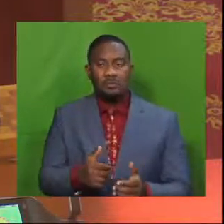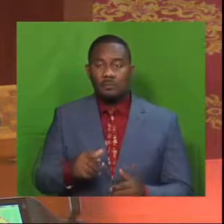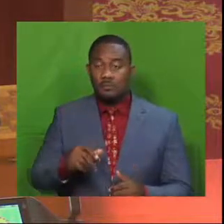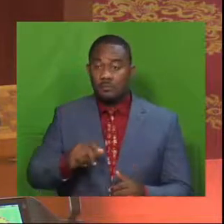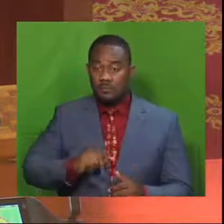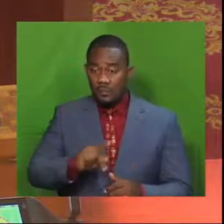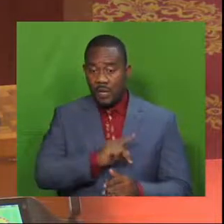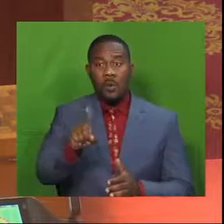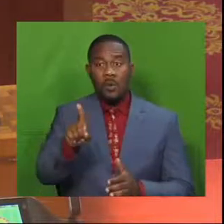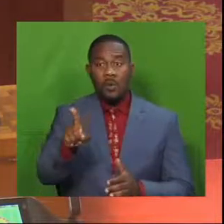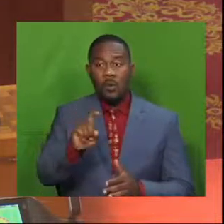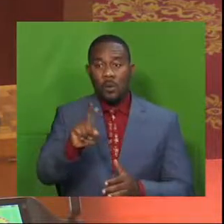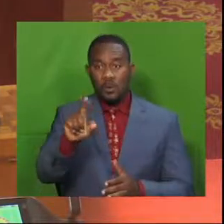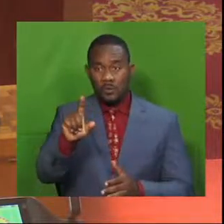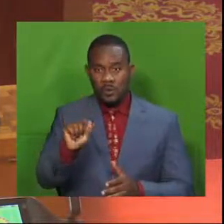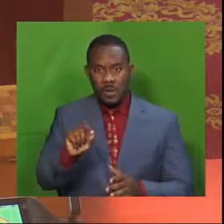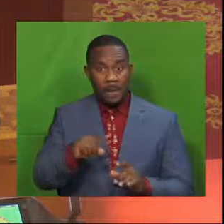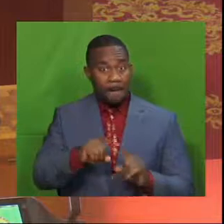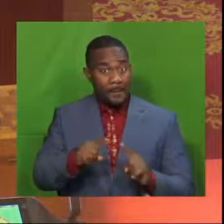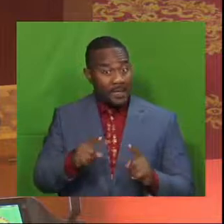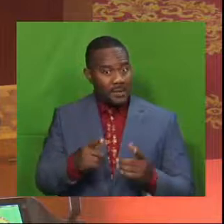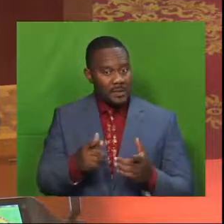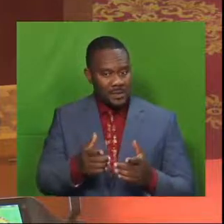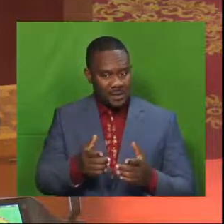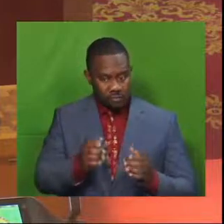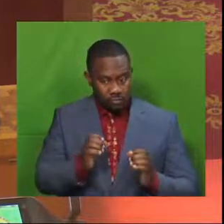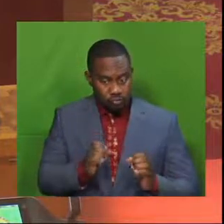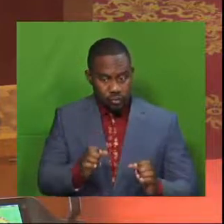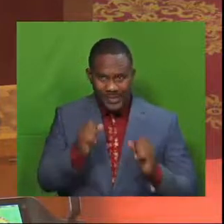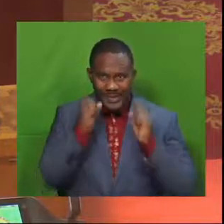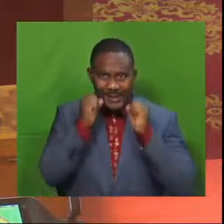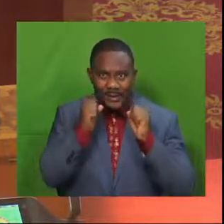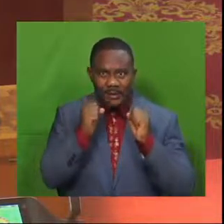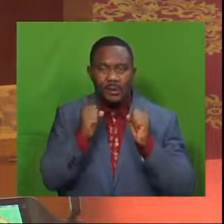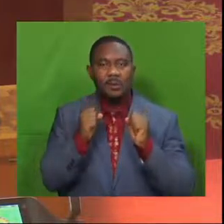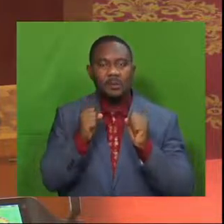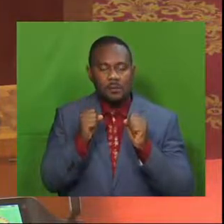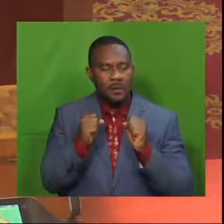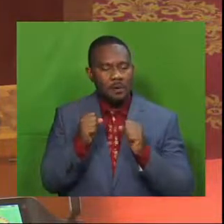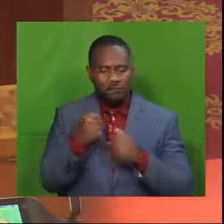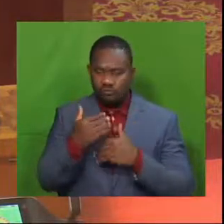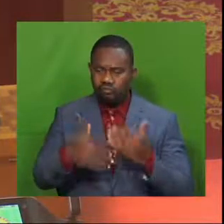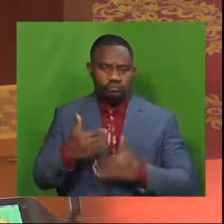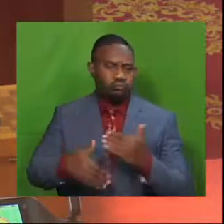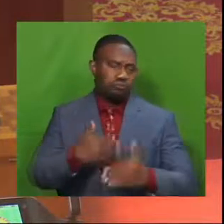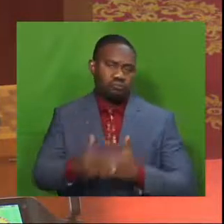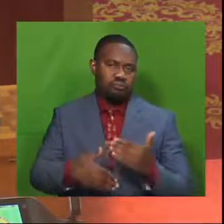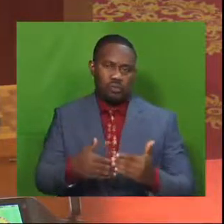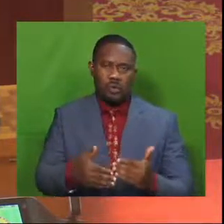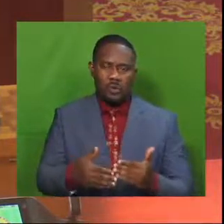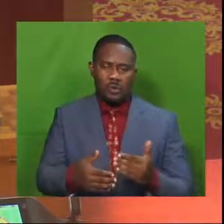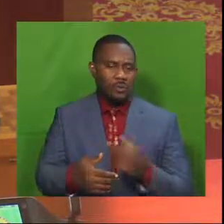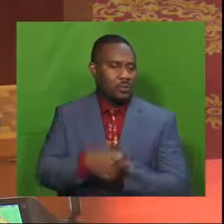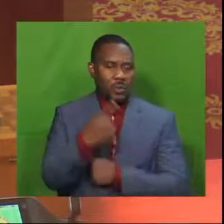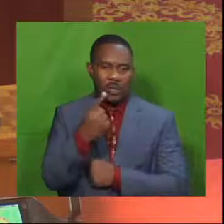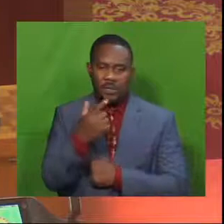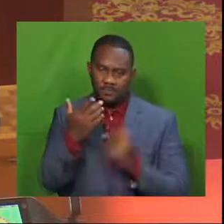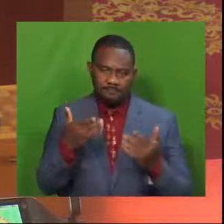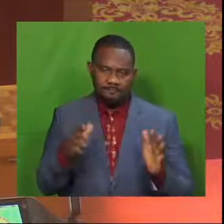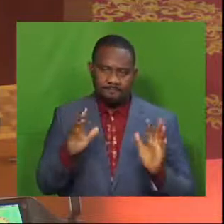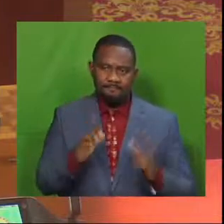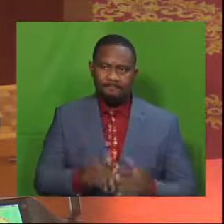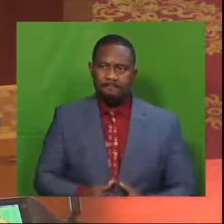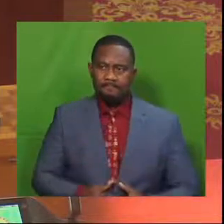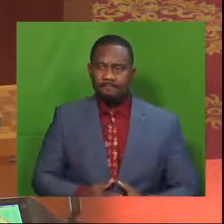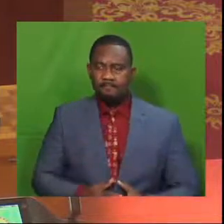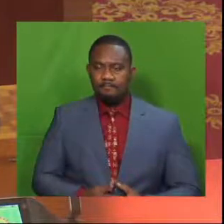those of heading through the various stages in one day in accordance with Order 119. And pursuant to